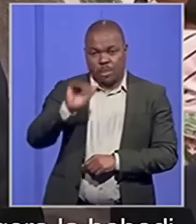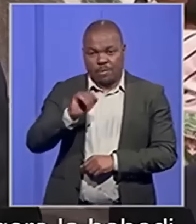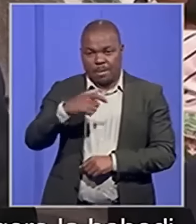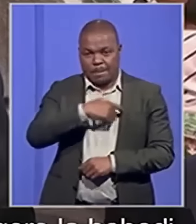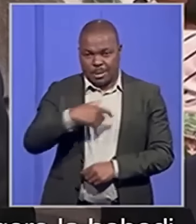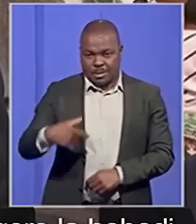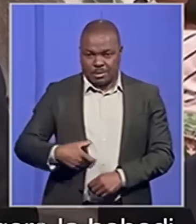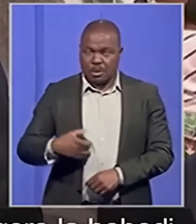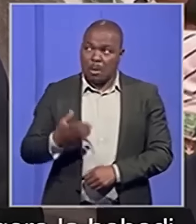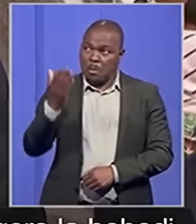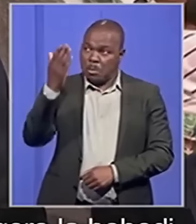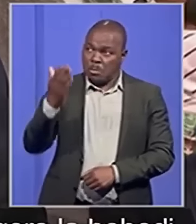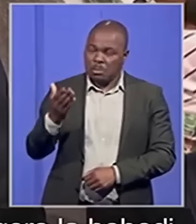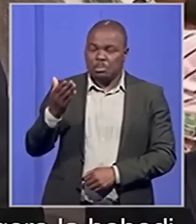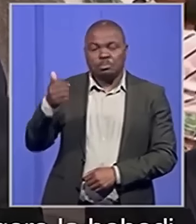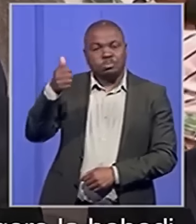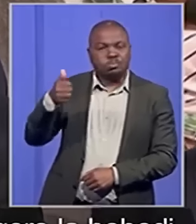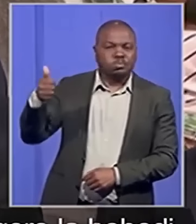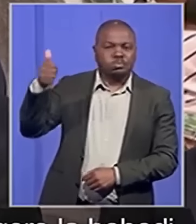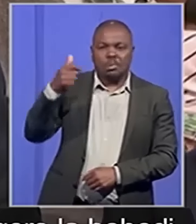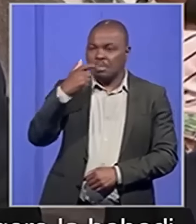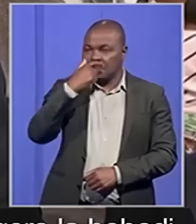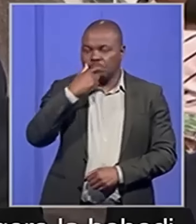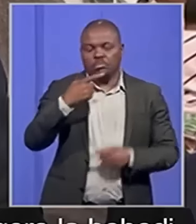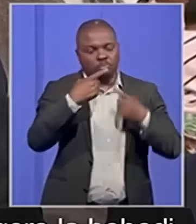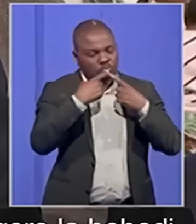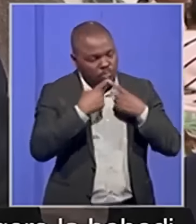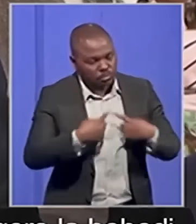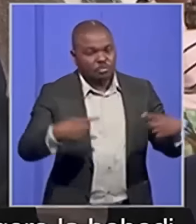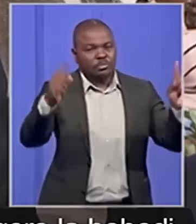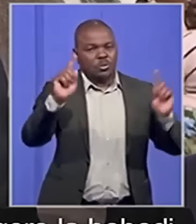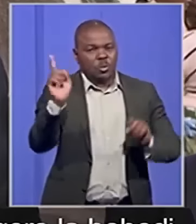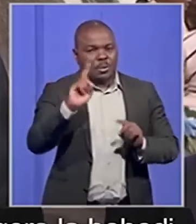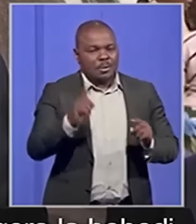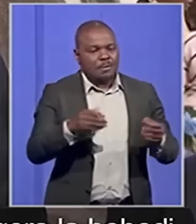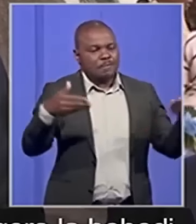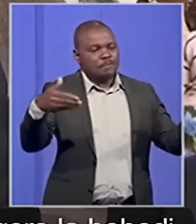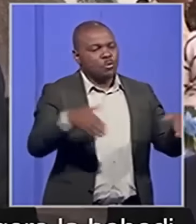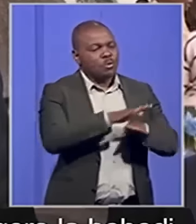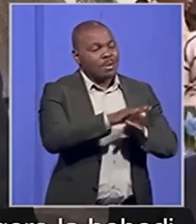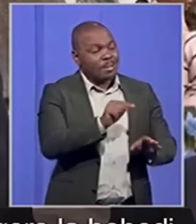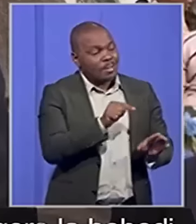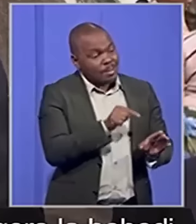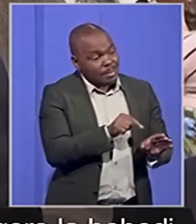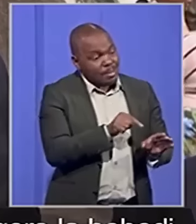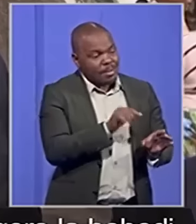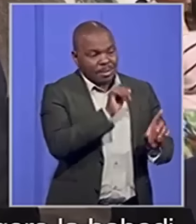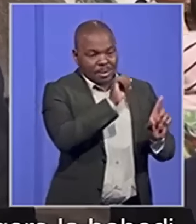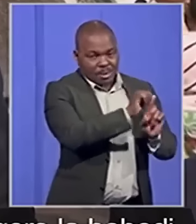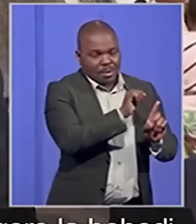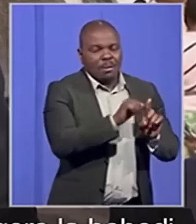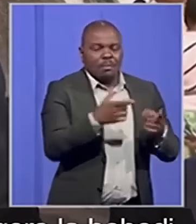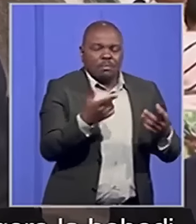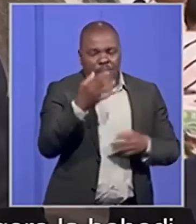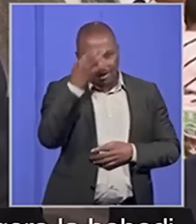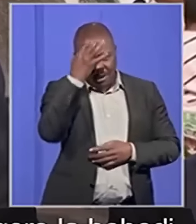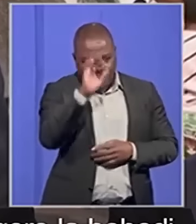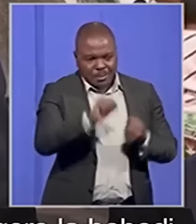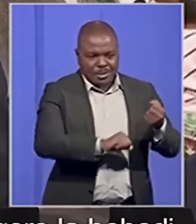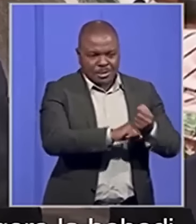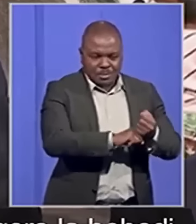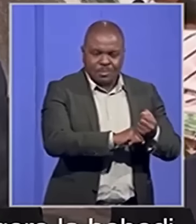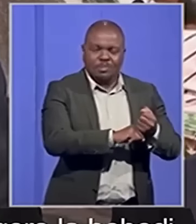Cyril Ramaphosa, has declared the funeral as the state funeral, a